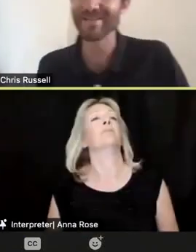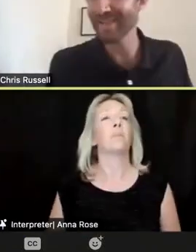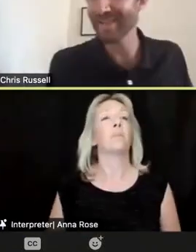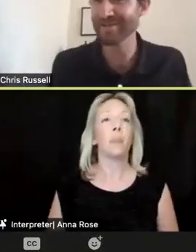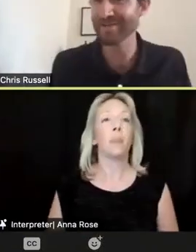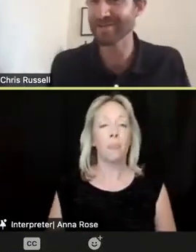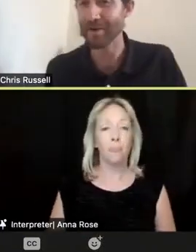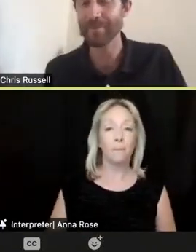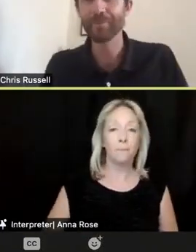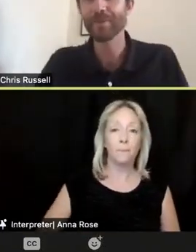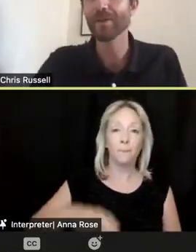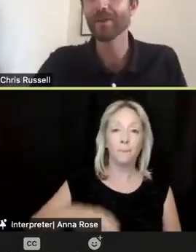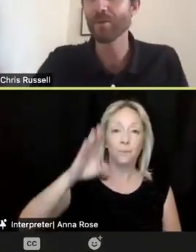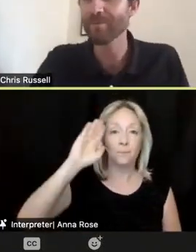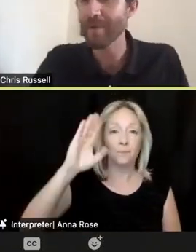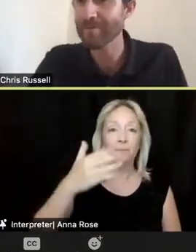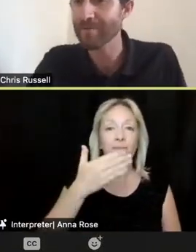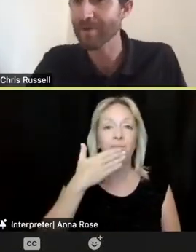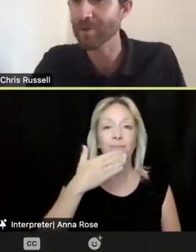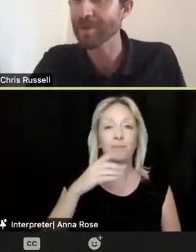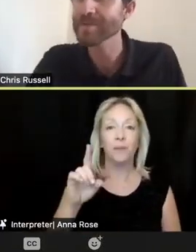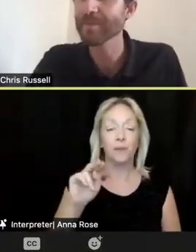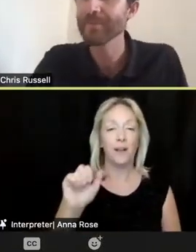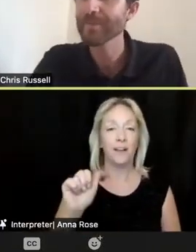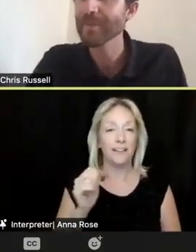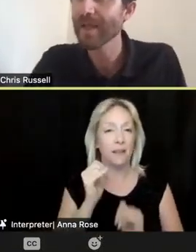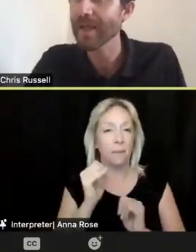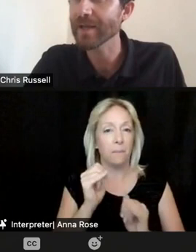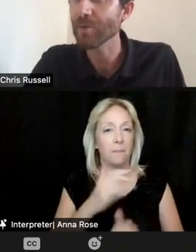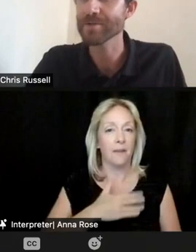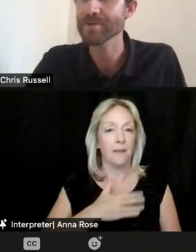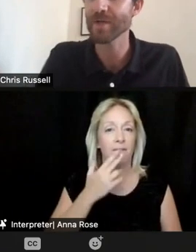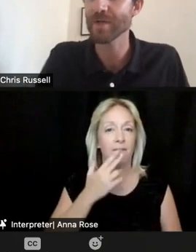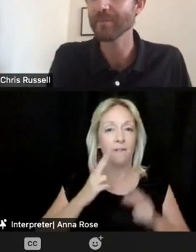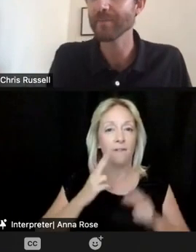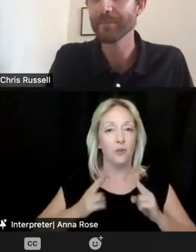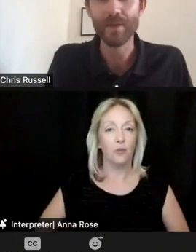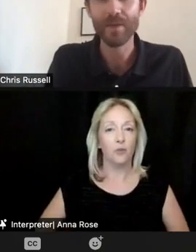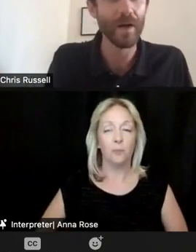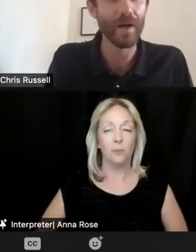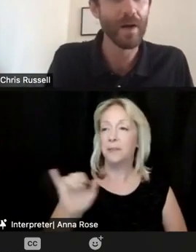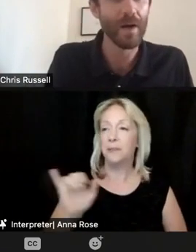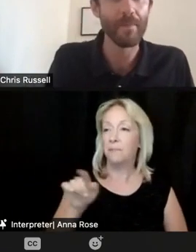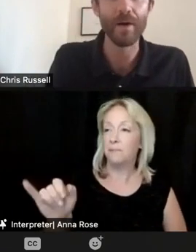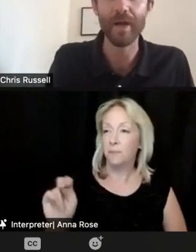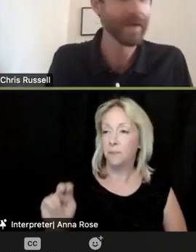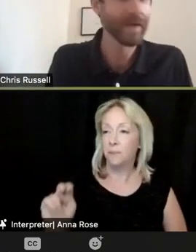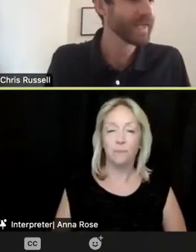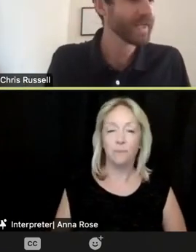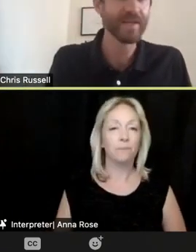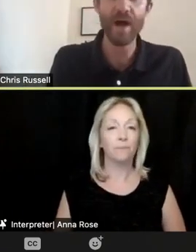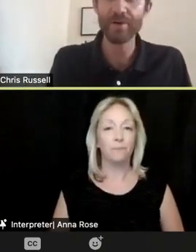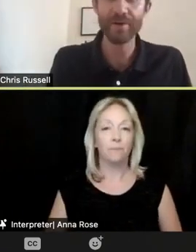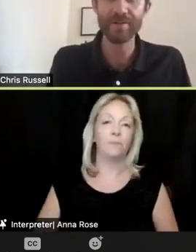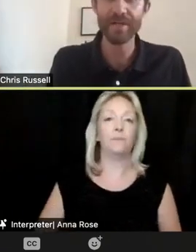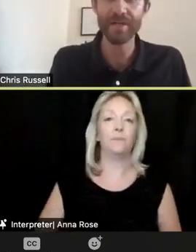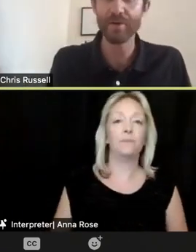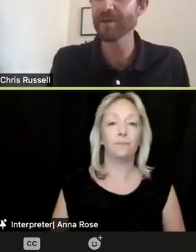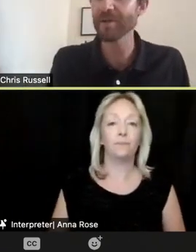Hi, this is Chris. Thank you, Donna. You're one of my favorite humans, and you are too, Jen. Okay,